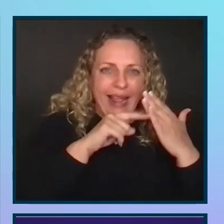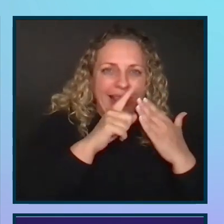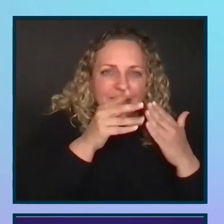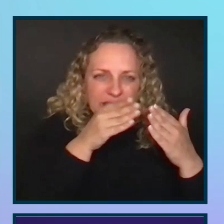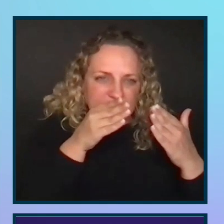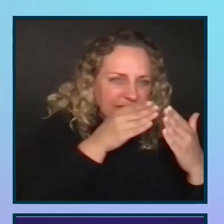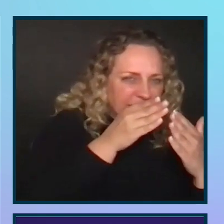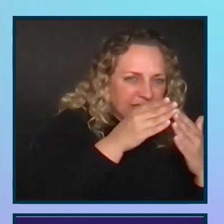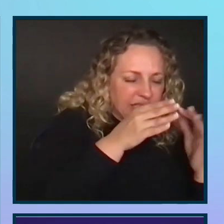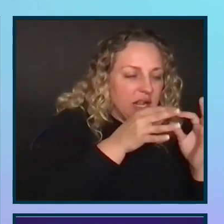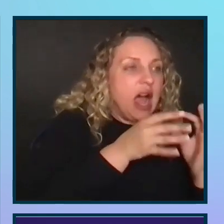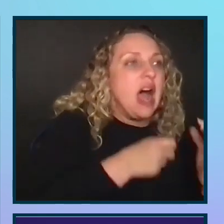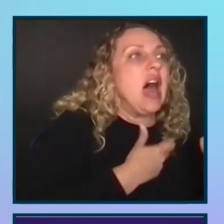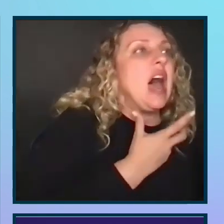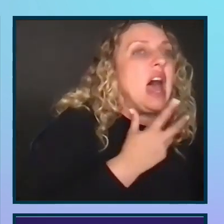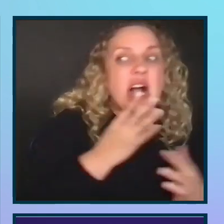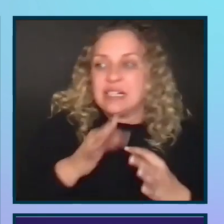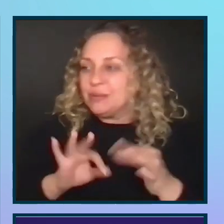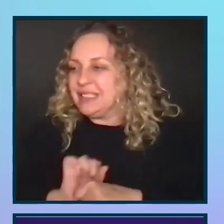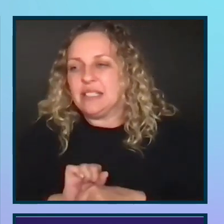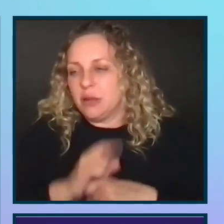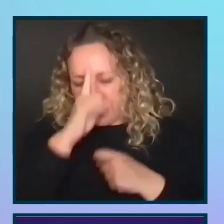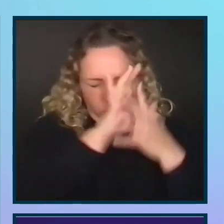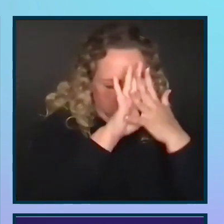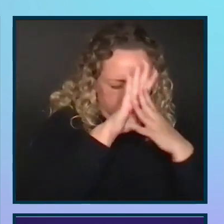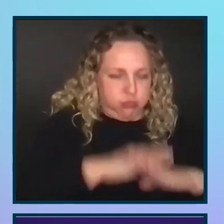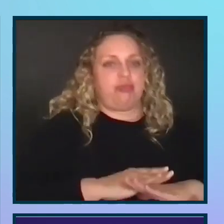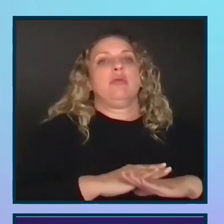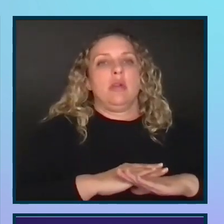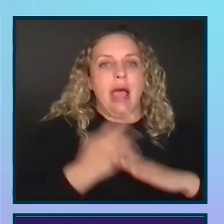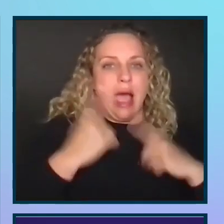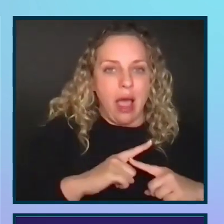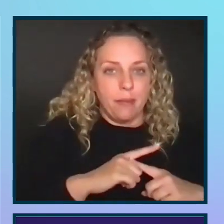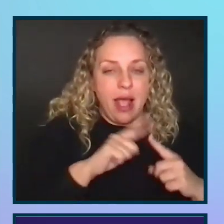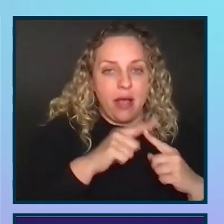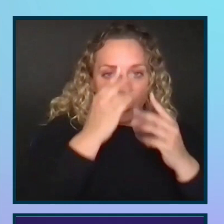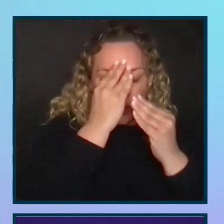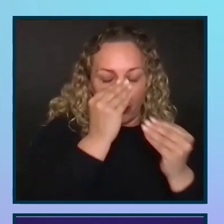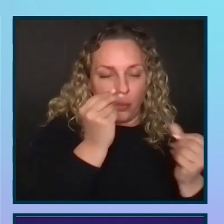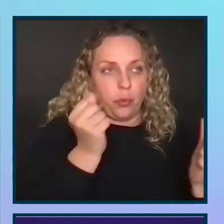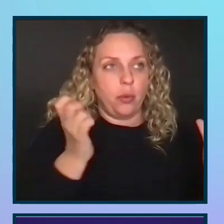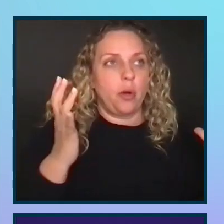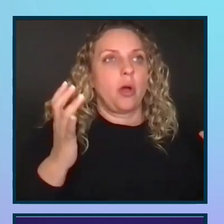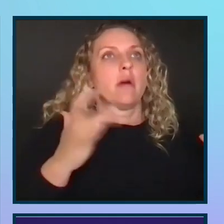navigate a short sentence or a simple task. When, if it lifts, having a functioning brain again is a massive